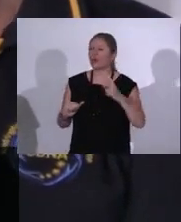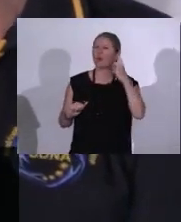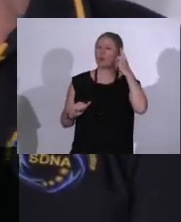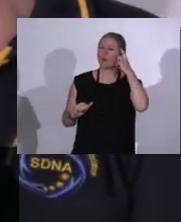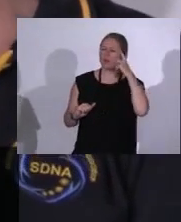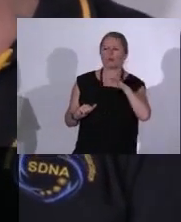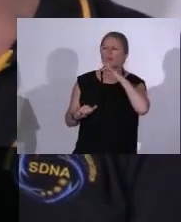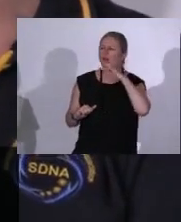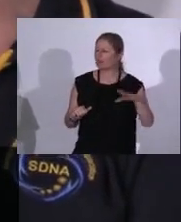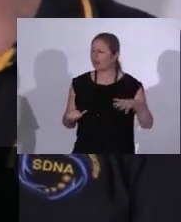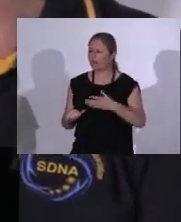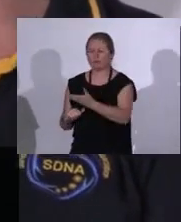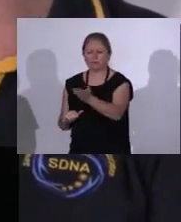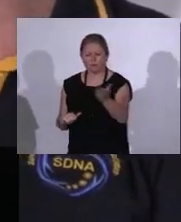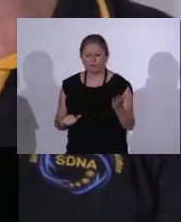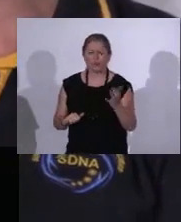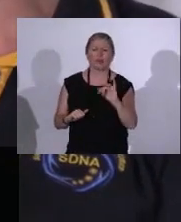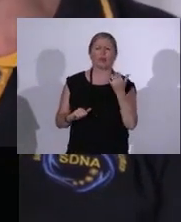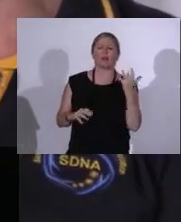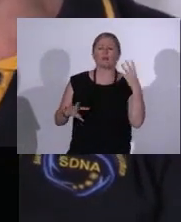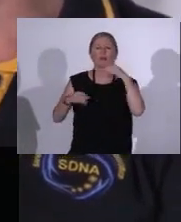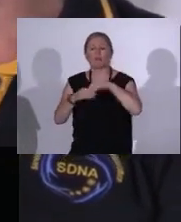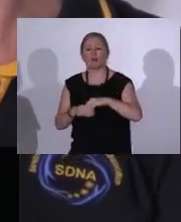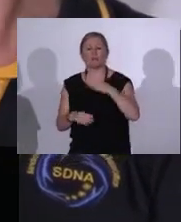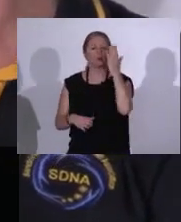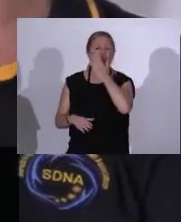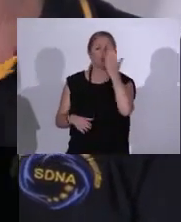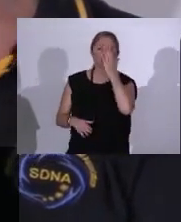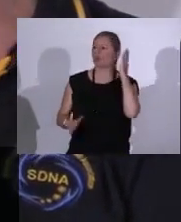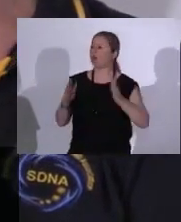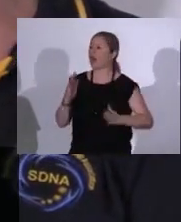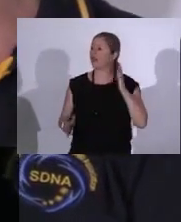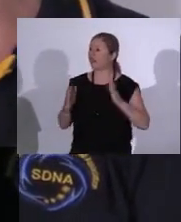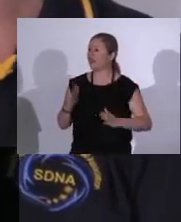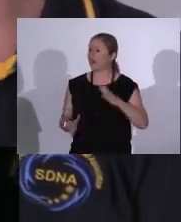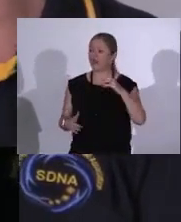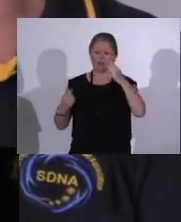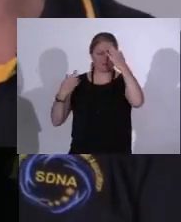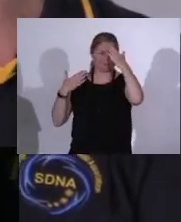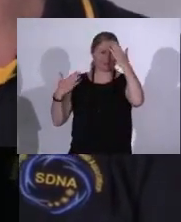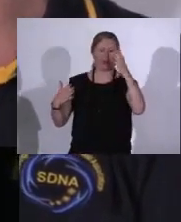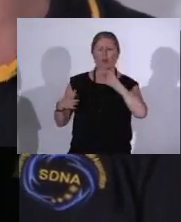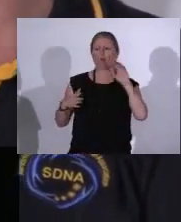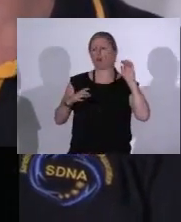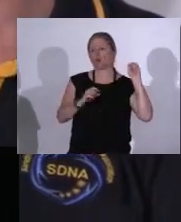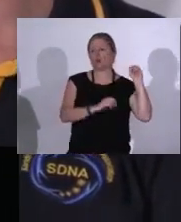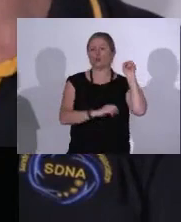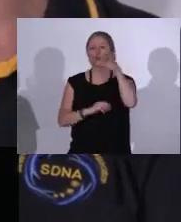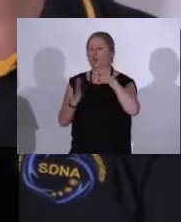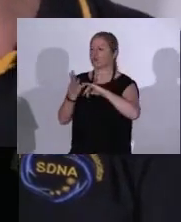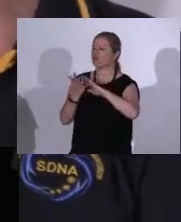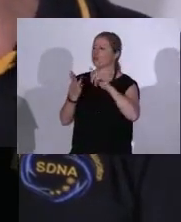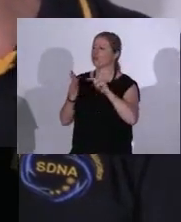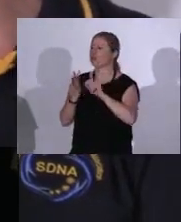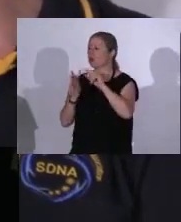there's kids out there who they might be taking part in school athletics, but they had no idea what a shot put was, for example. So so